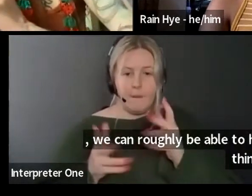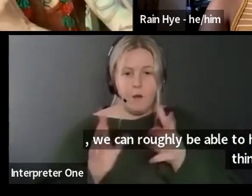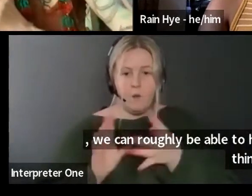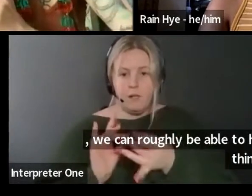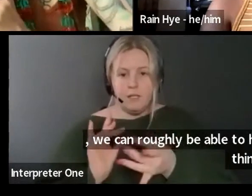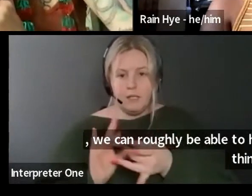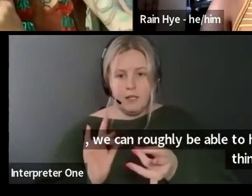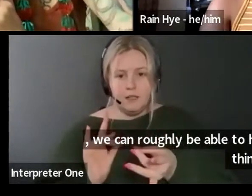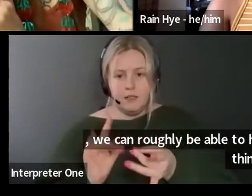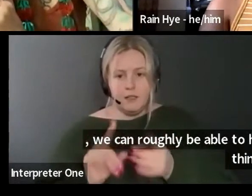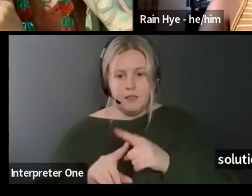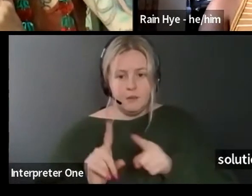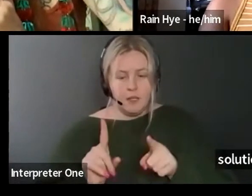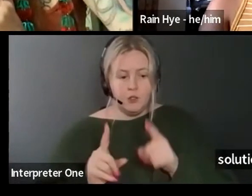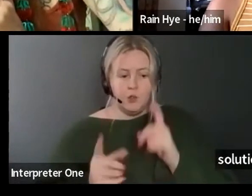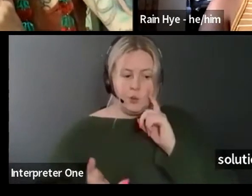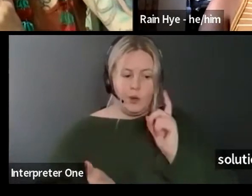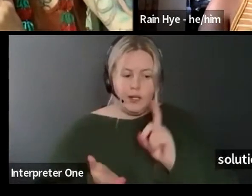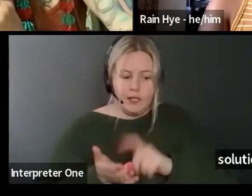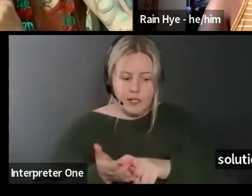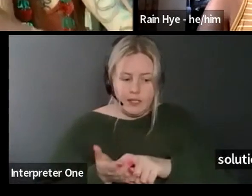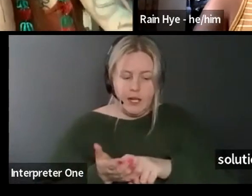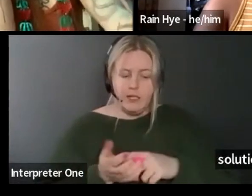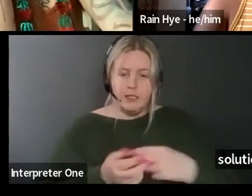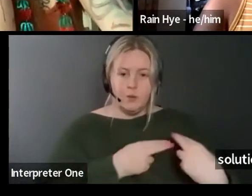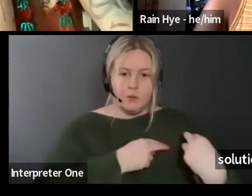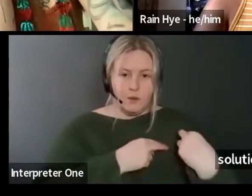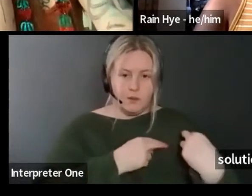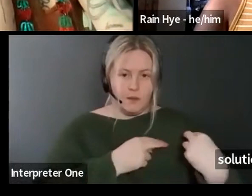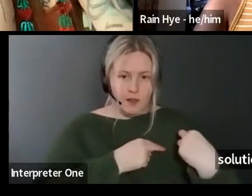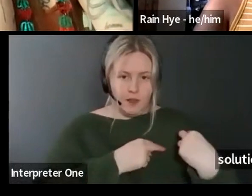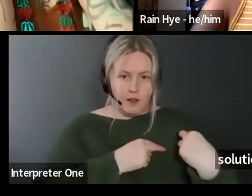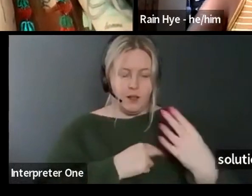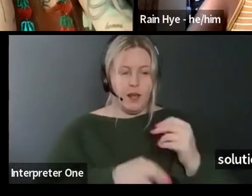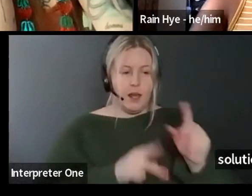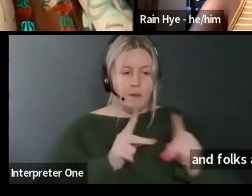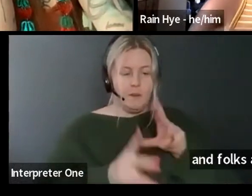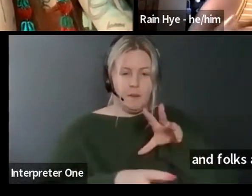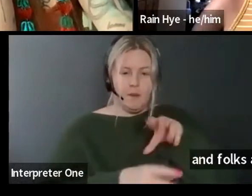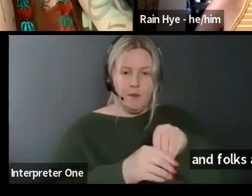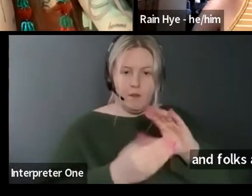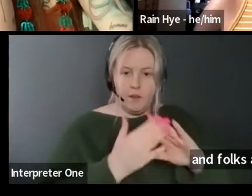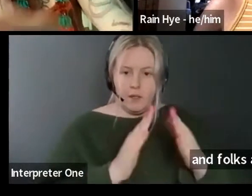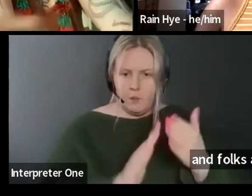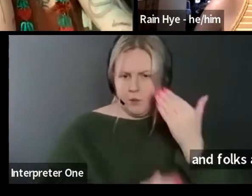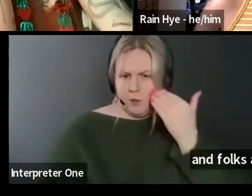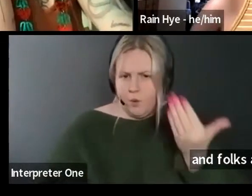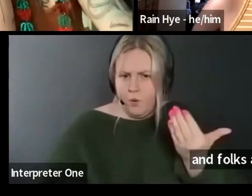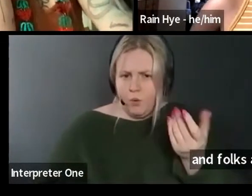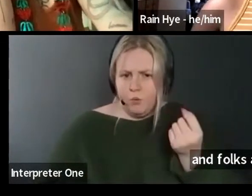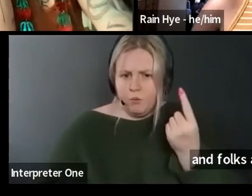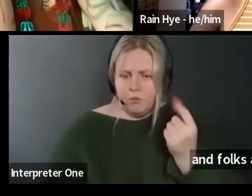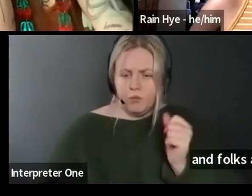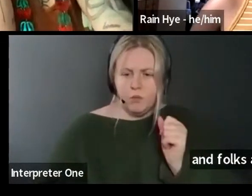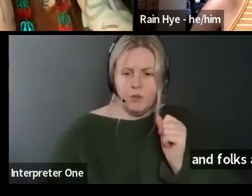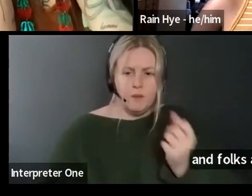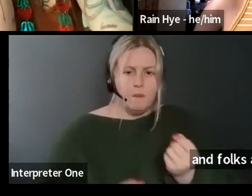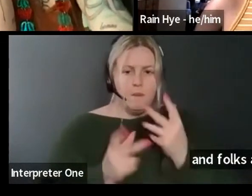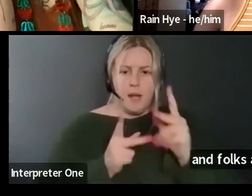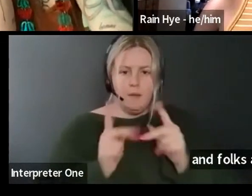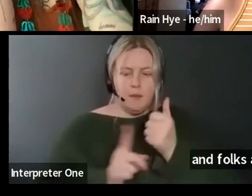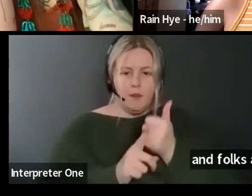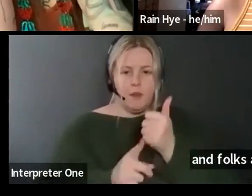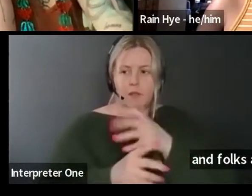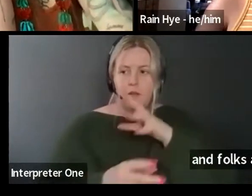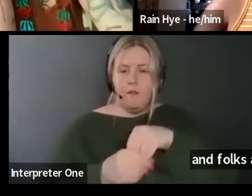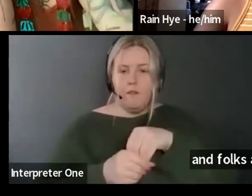just recognizing our responsibility and people being involved in their communities. Way too many people are involved in